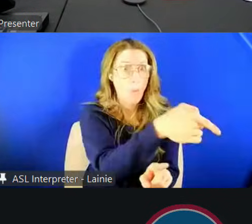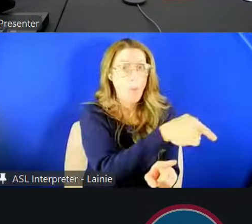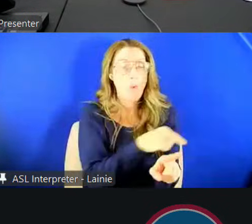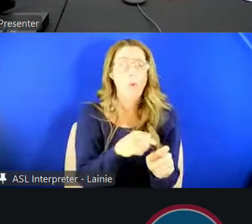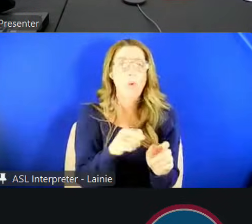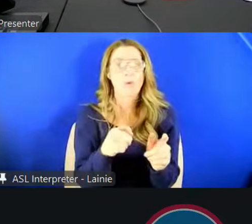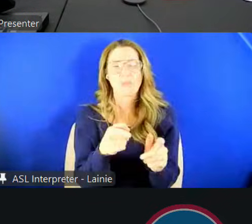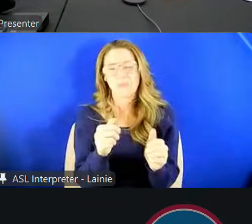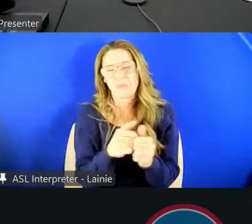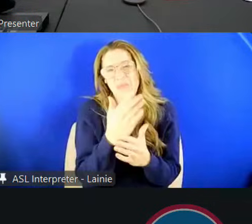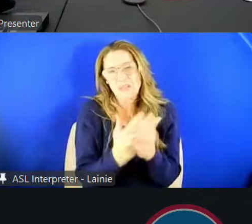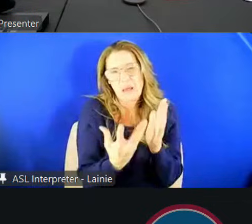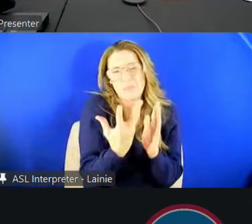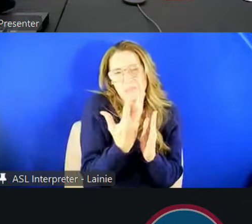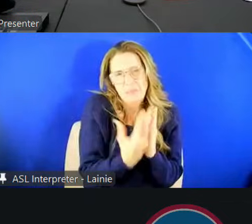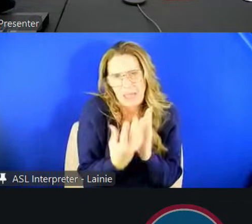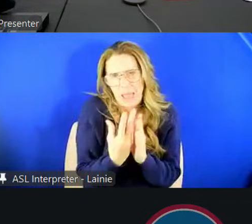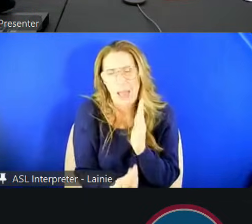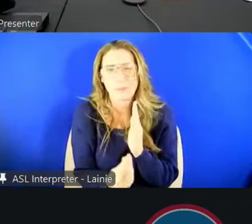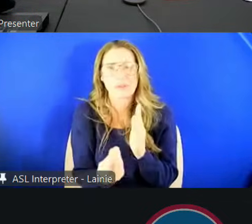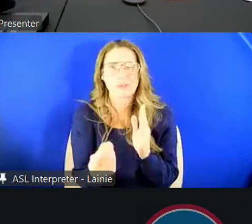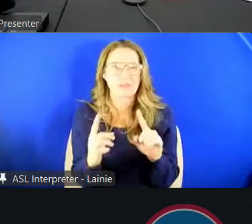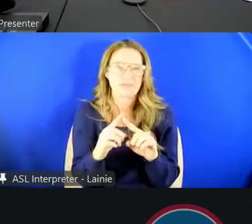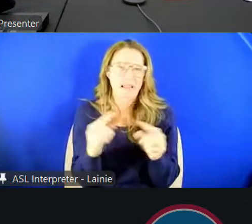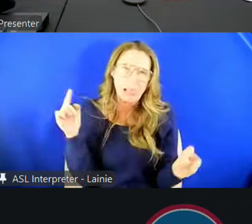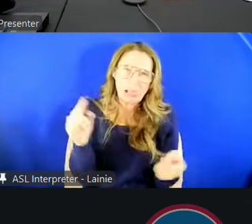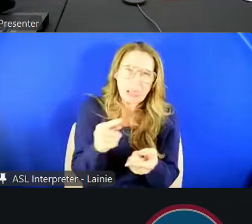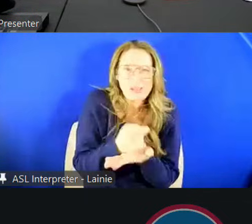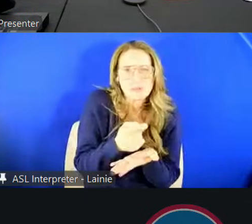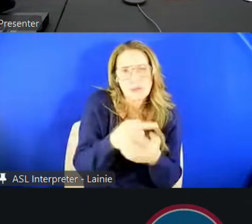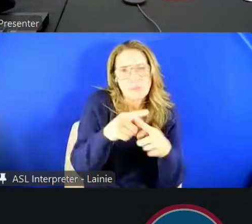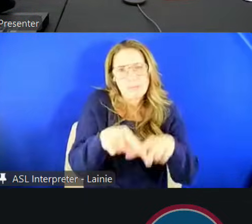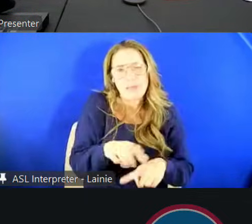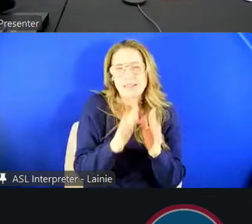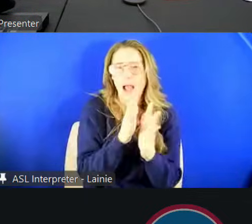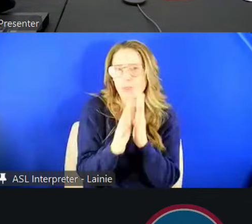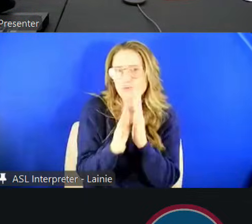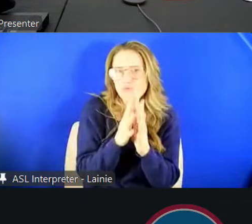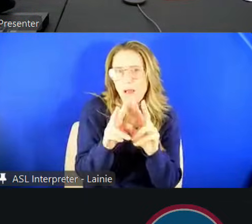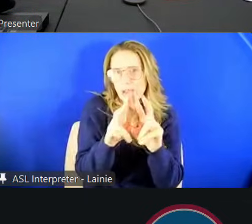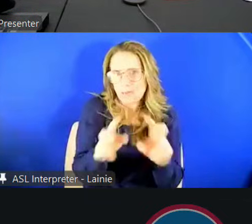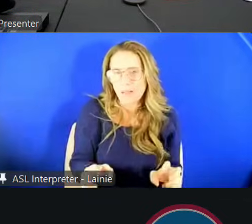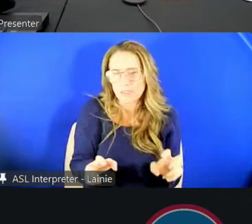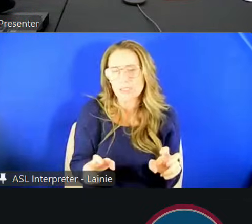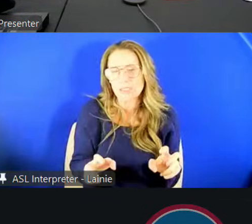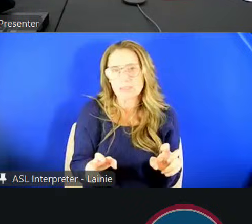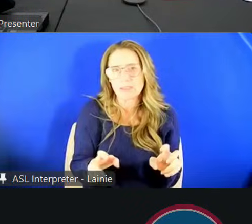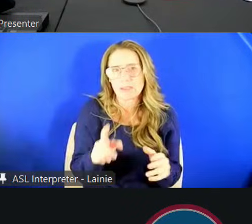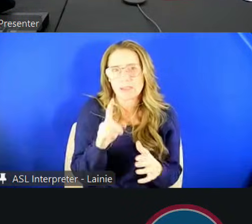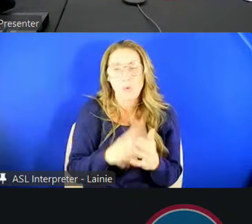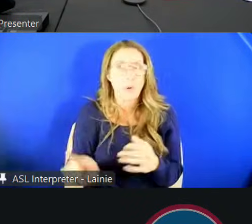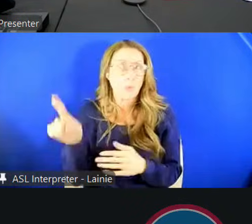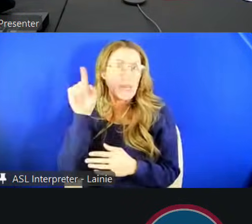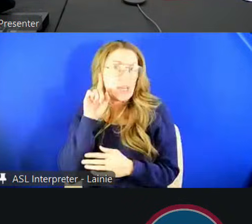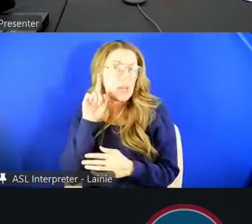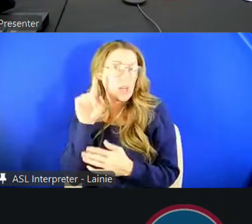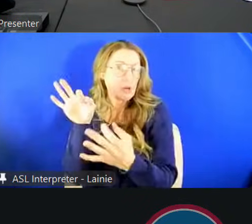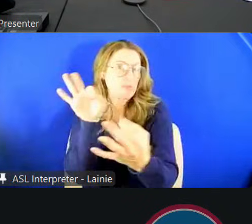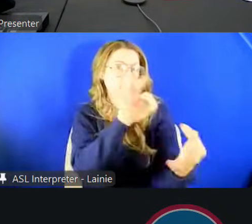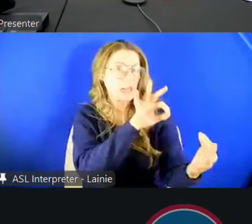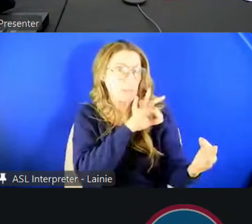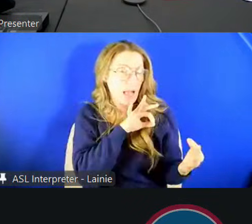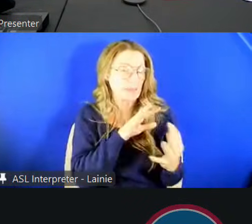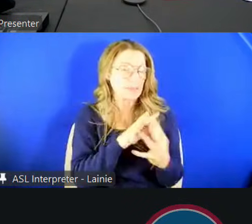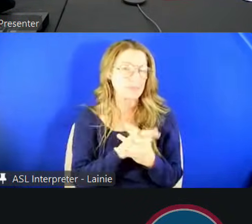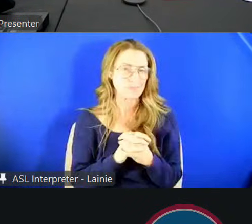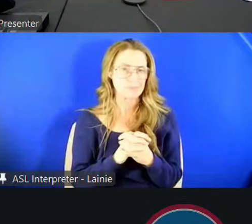gaps or, lesser treatments in areas based on the traffic analysis and what we hear from the community feedback.